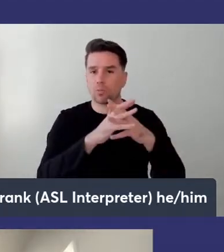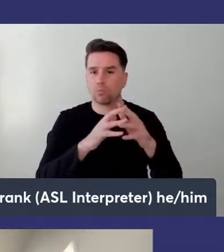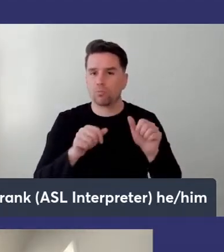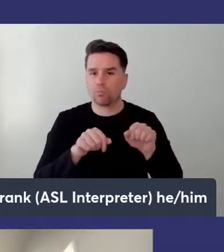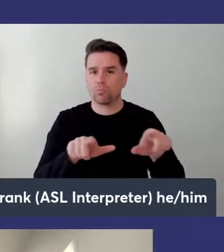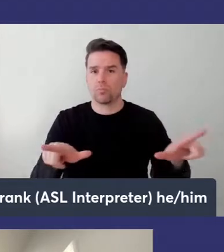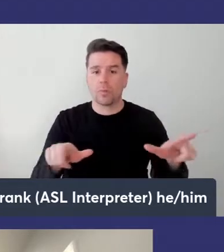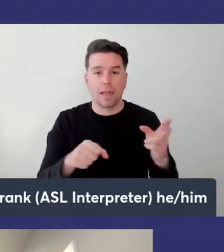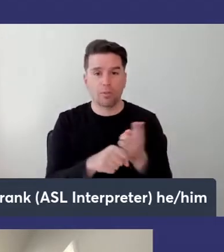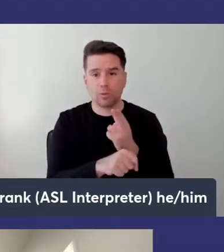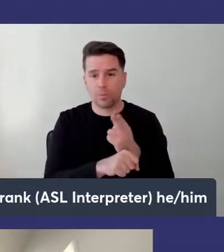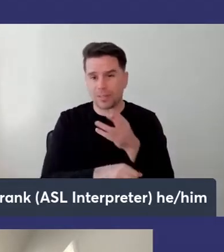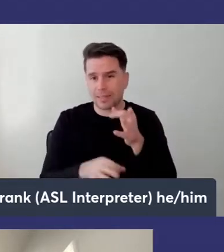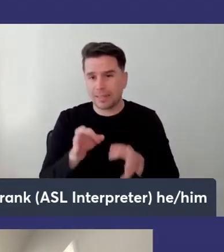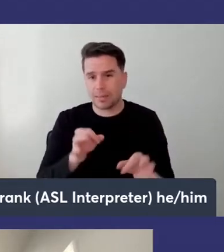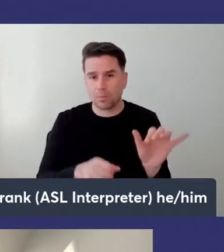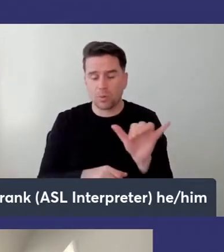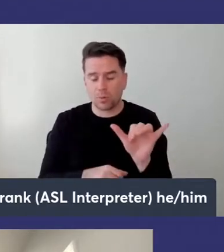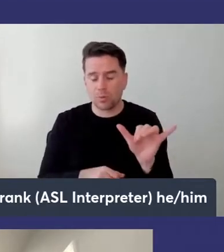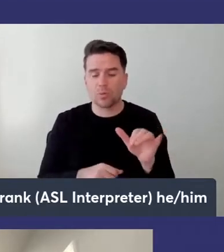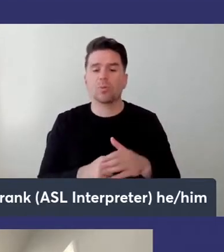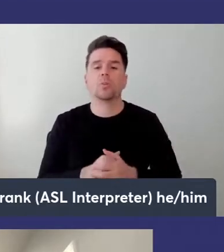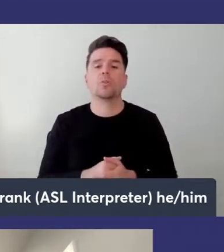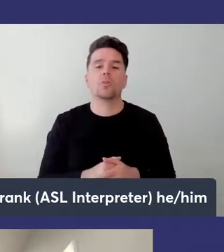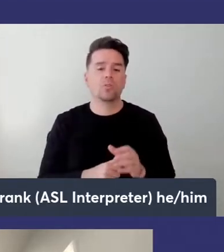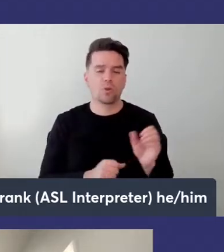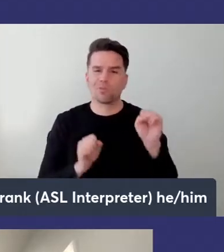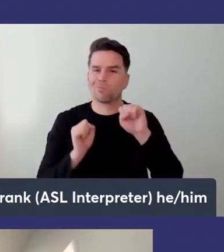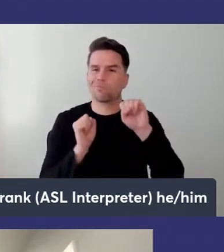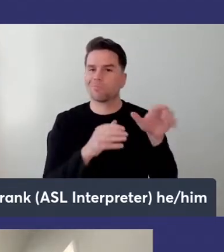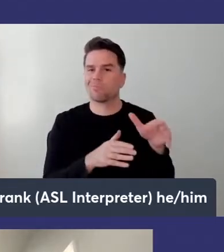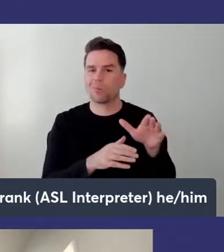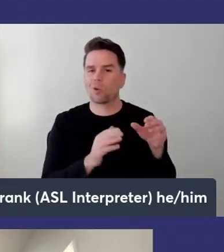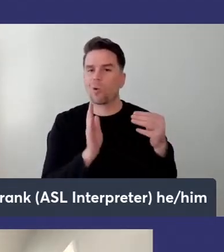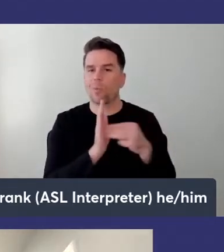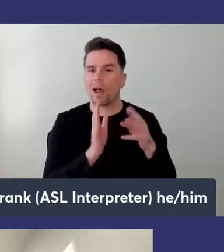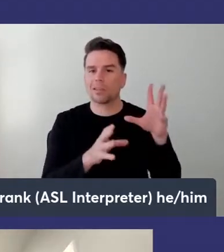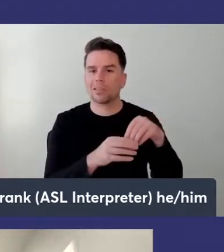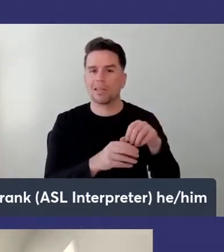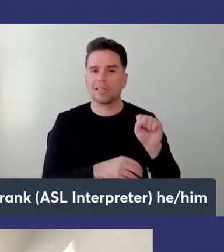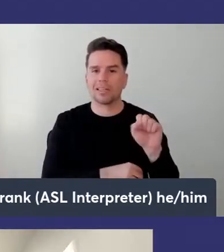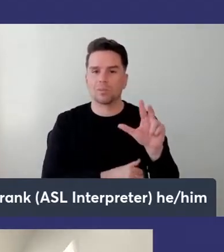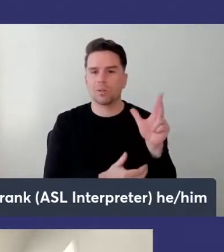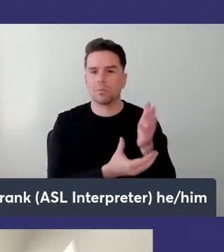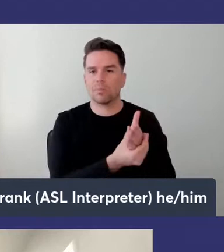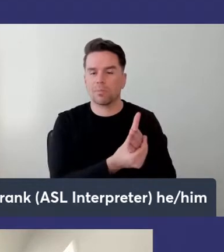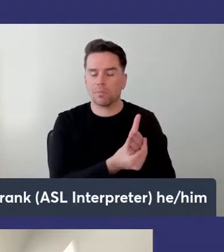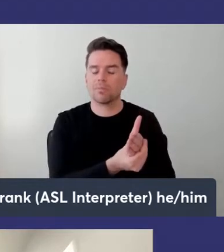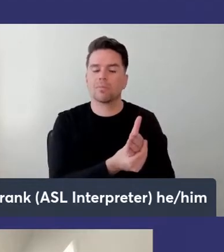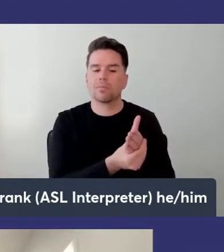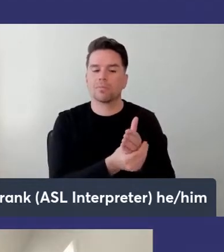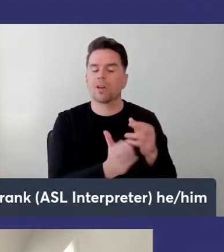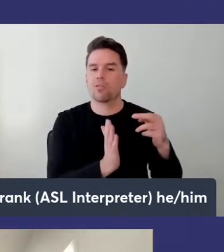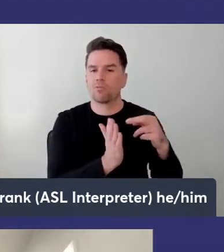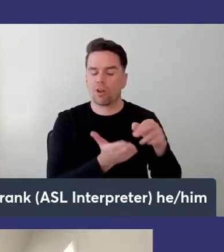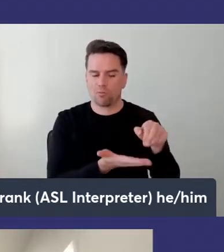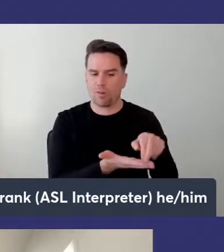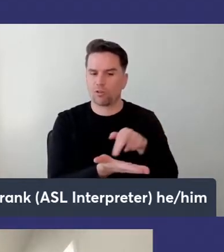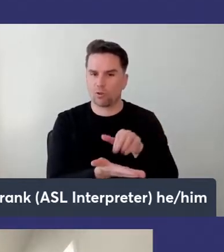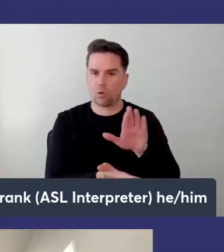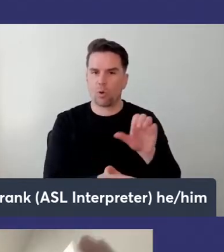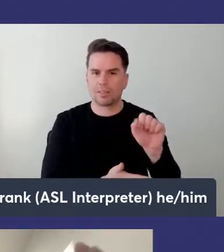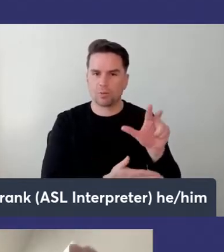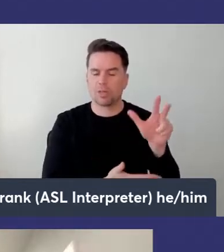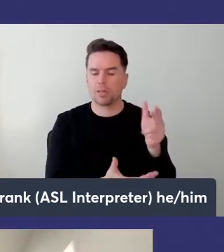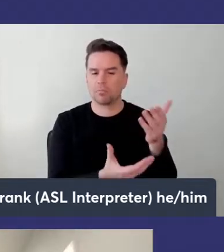also very simple, right? Like, so you just throw in all your models at an S3 location, register that S3 location, create an endpoint,